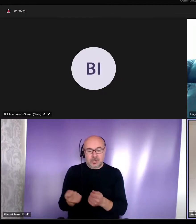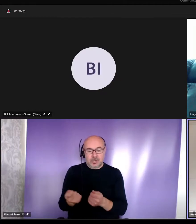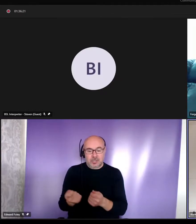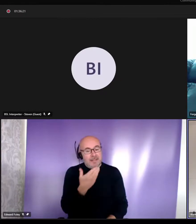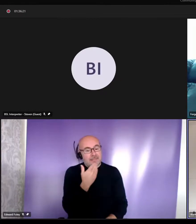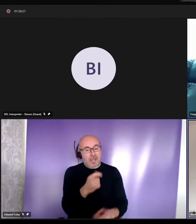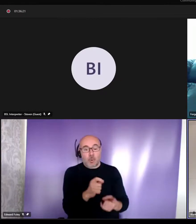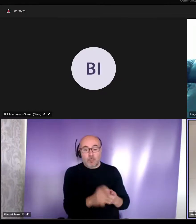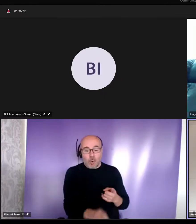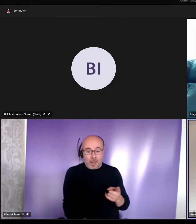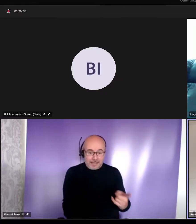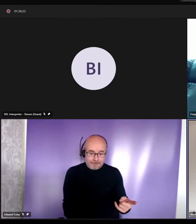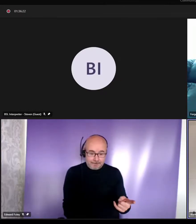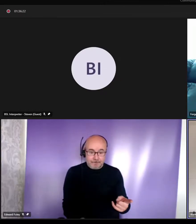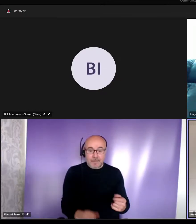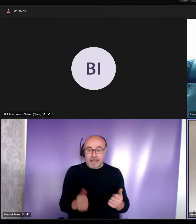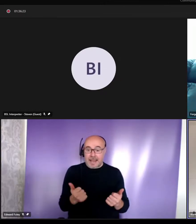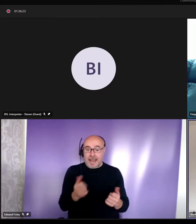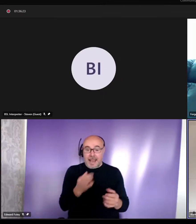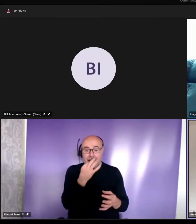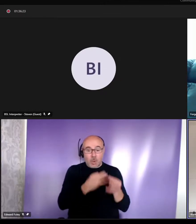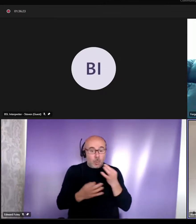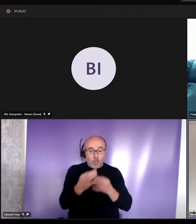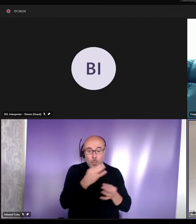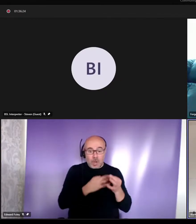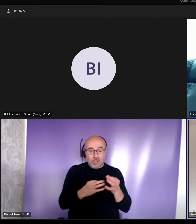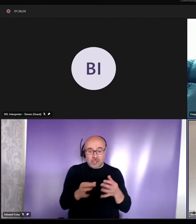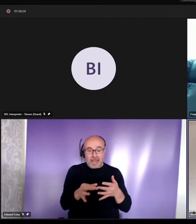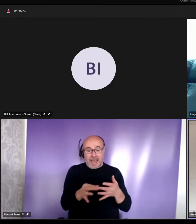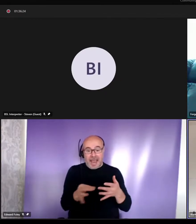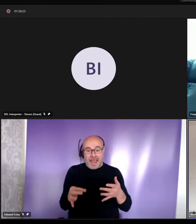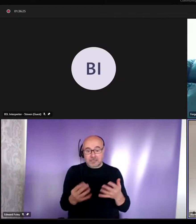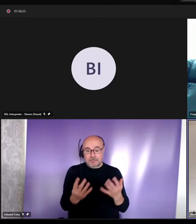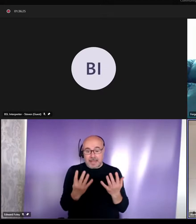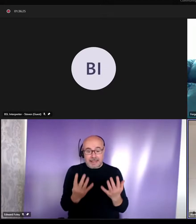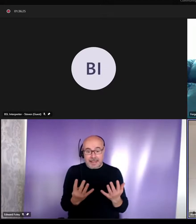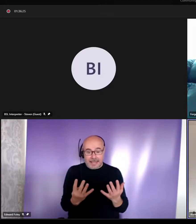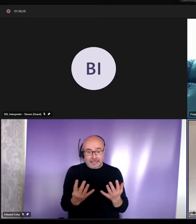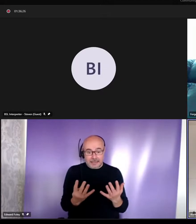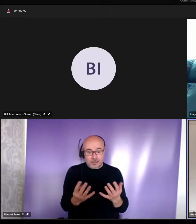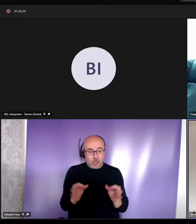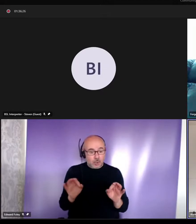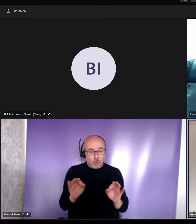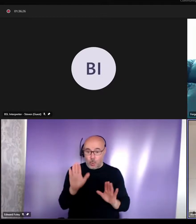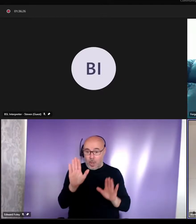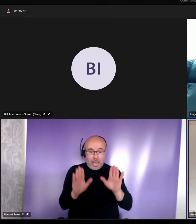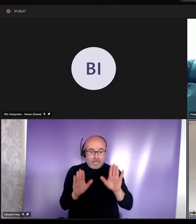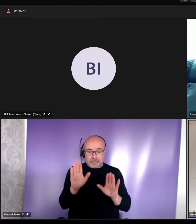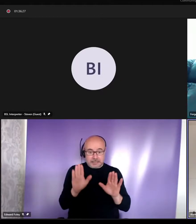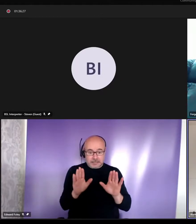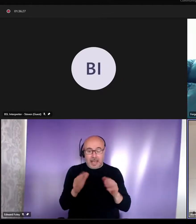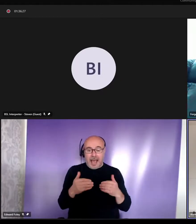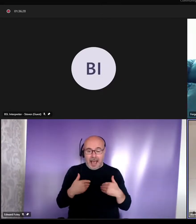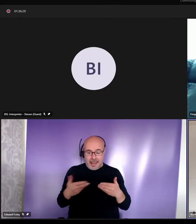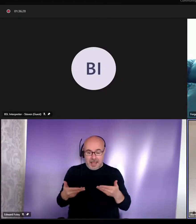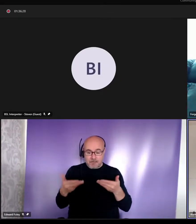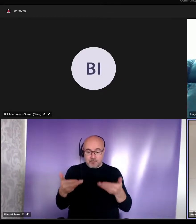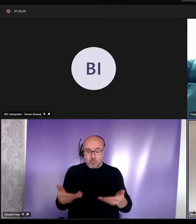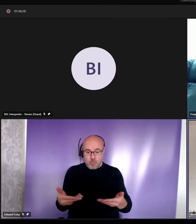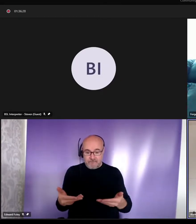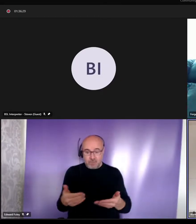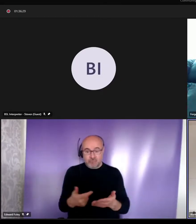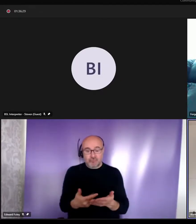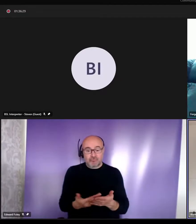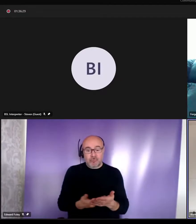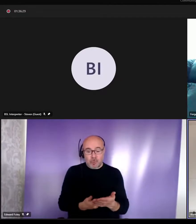agenda item number 9? No hands, Chair. No hands. Okay. I'll move the report. I'll